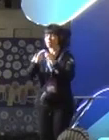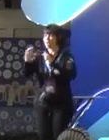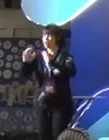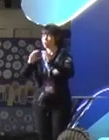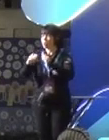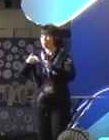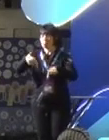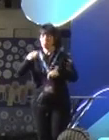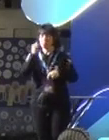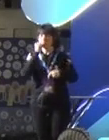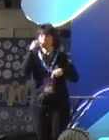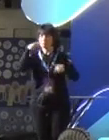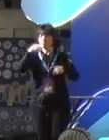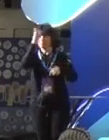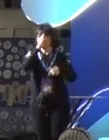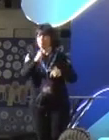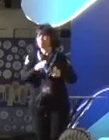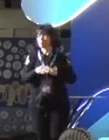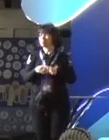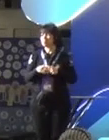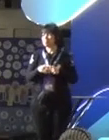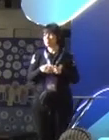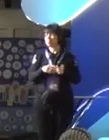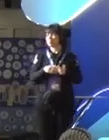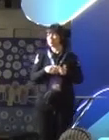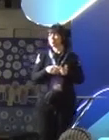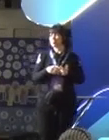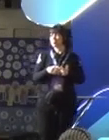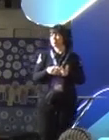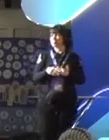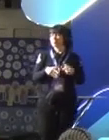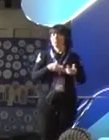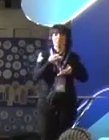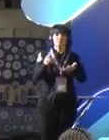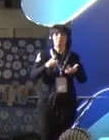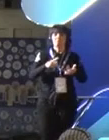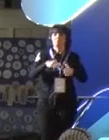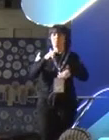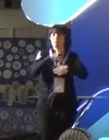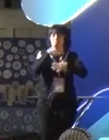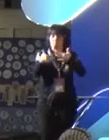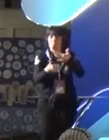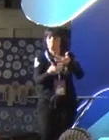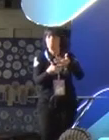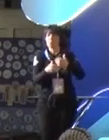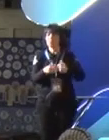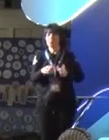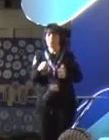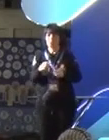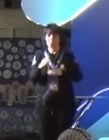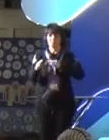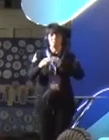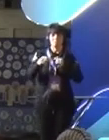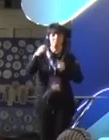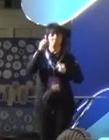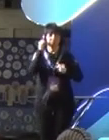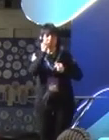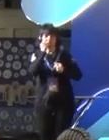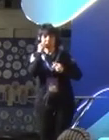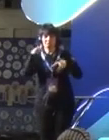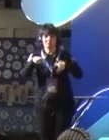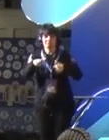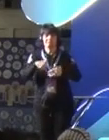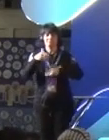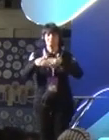And there are a lot of new science communicators here working to disseminate science.